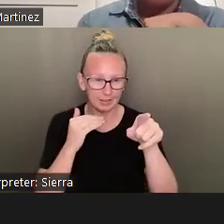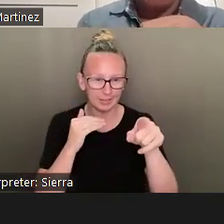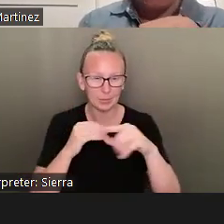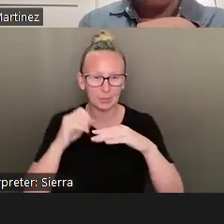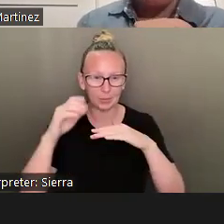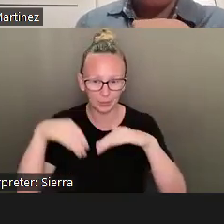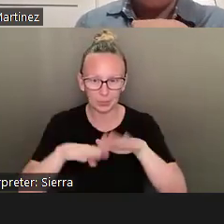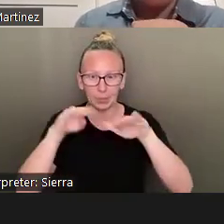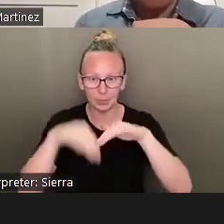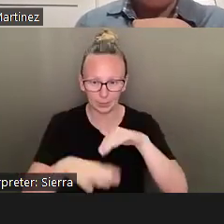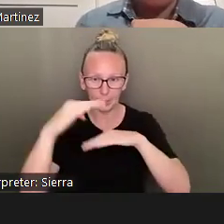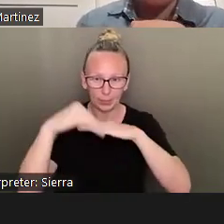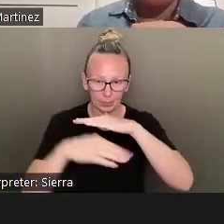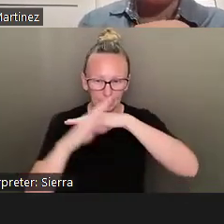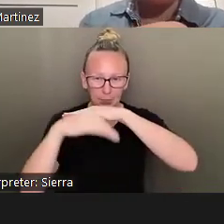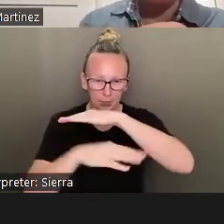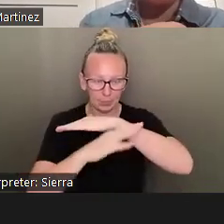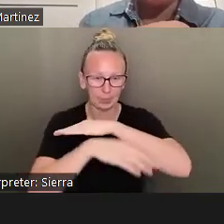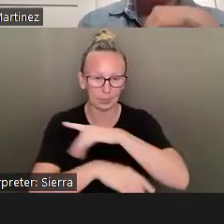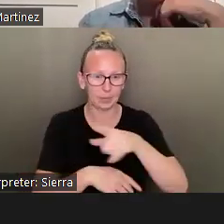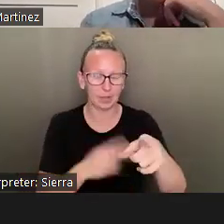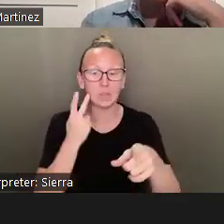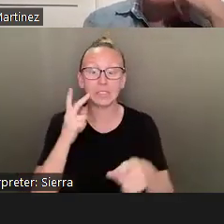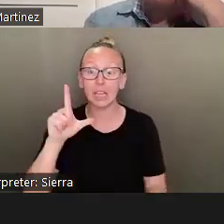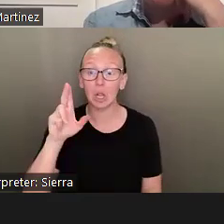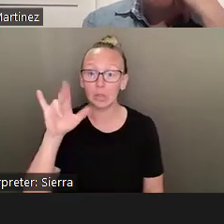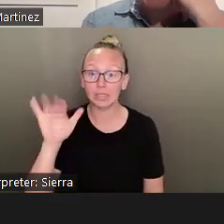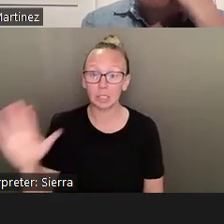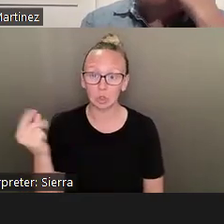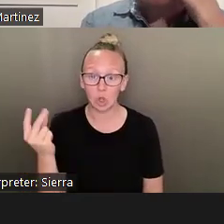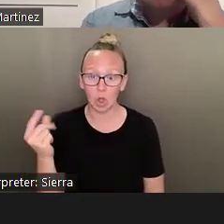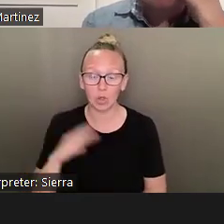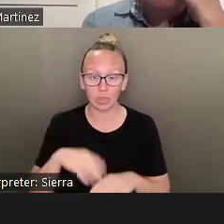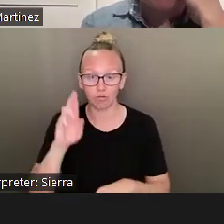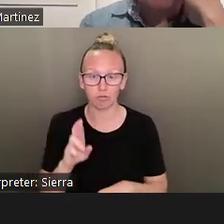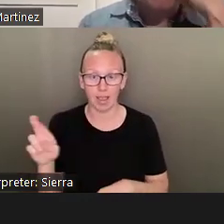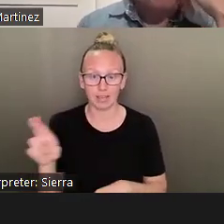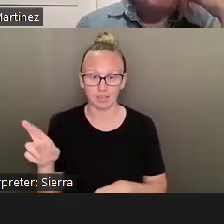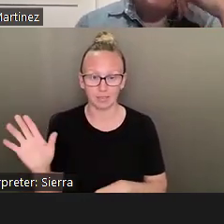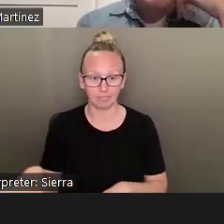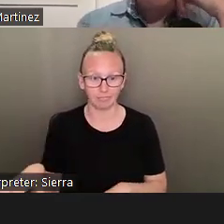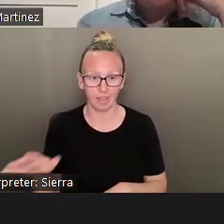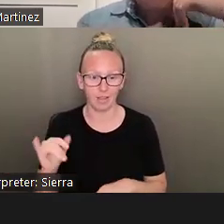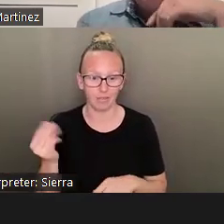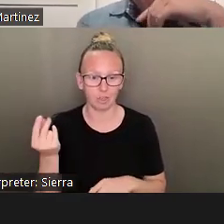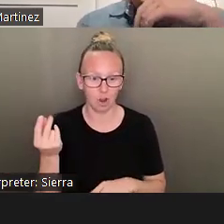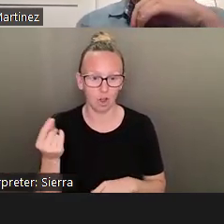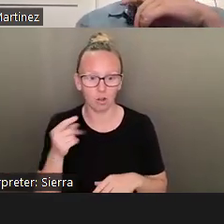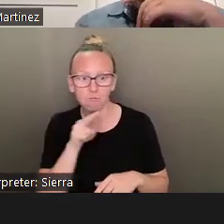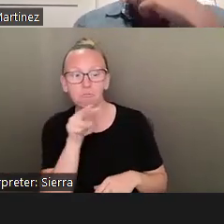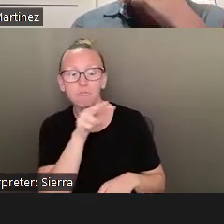over on the I guess right hand of the screen. Lucy's dog Phoenix is keeping watch over me on the shore.